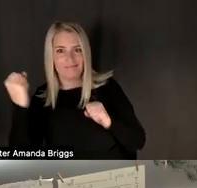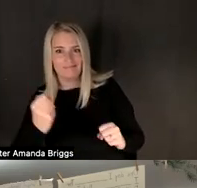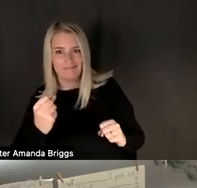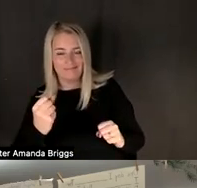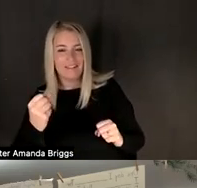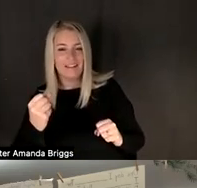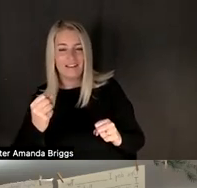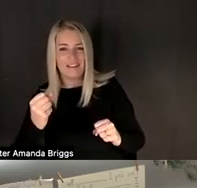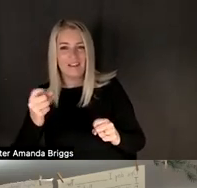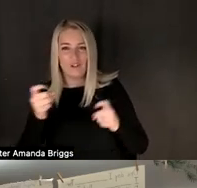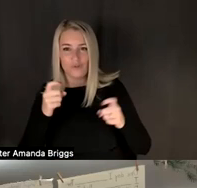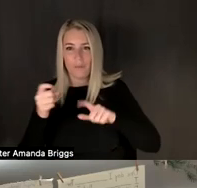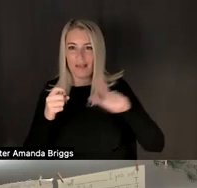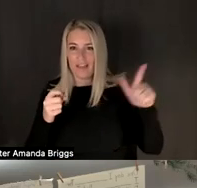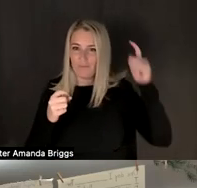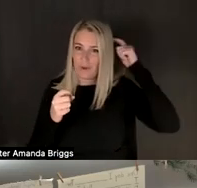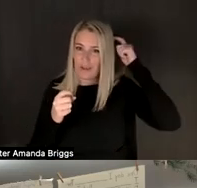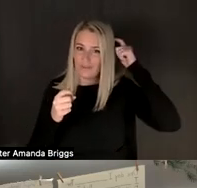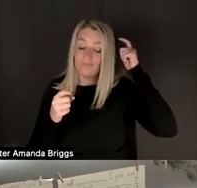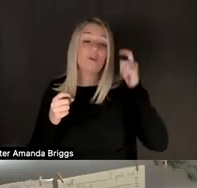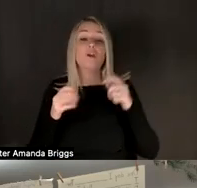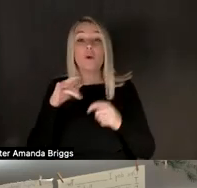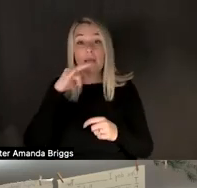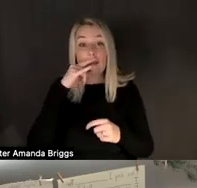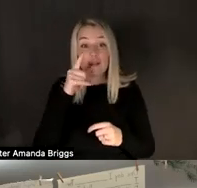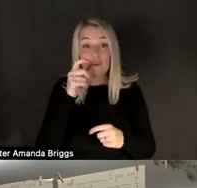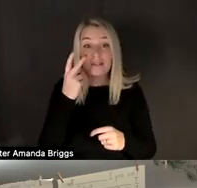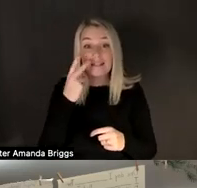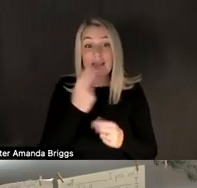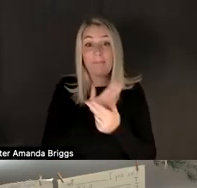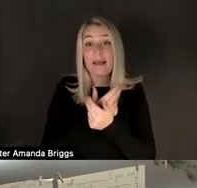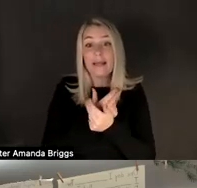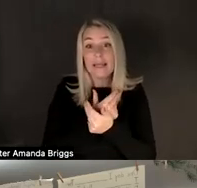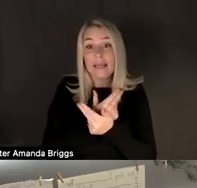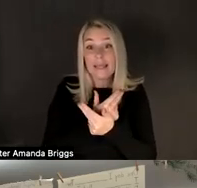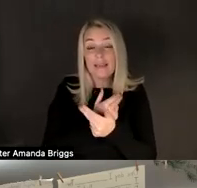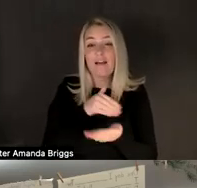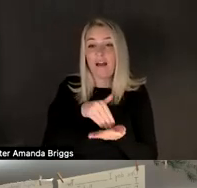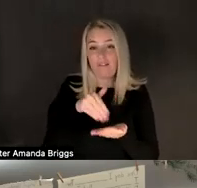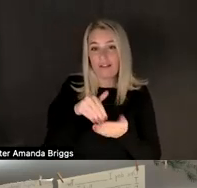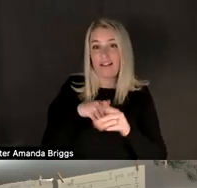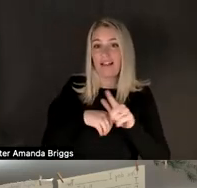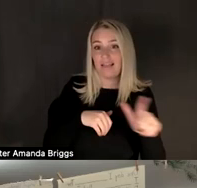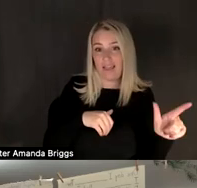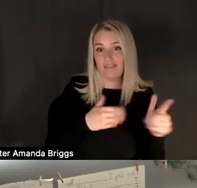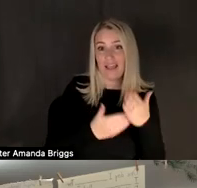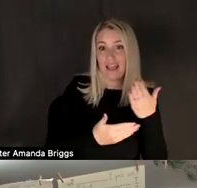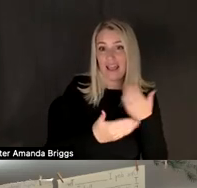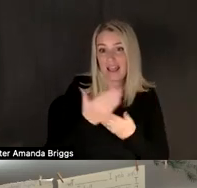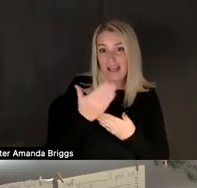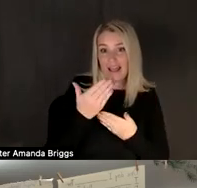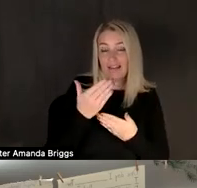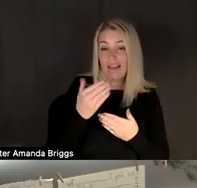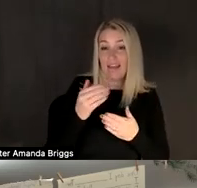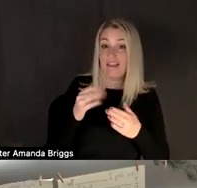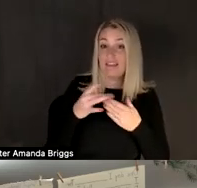brain half. The kids that see the bunny in this picture are often left-handed. The leading eye does not